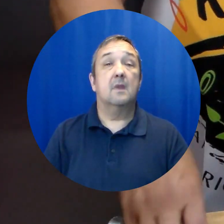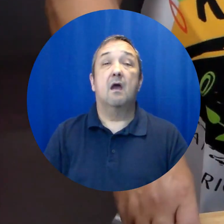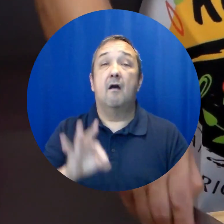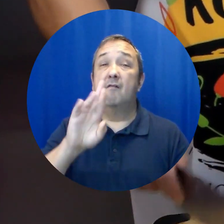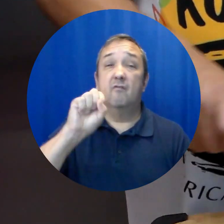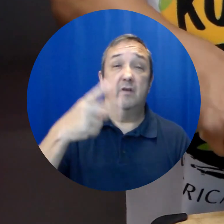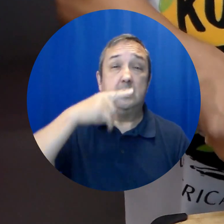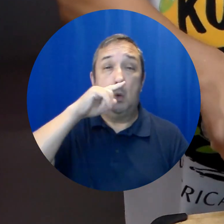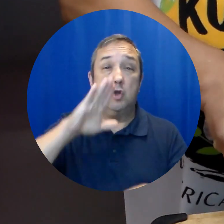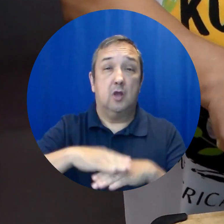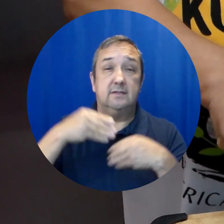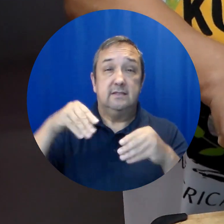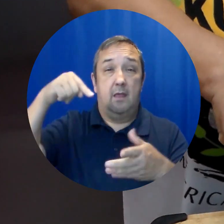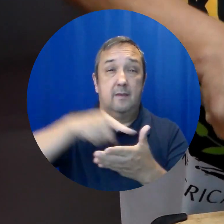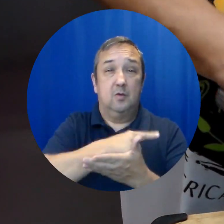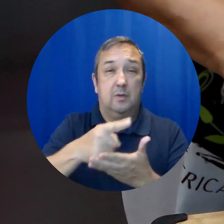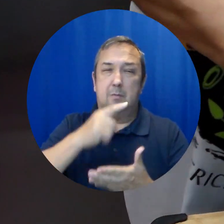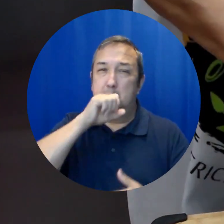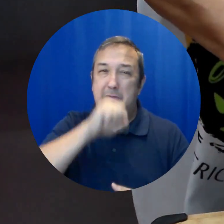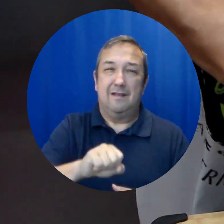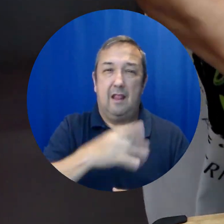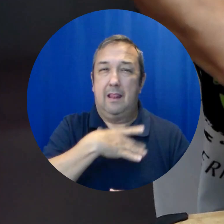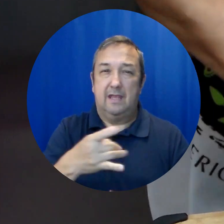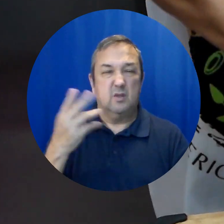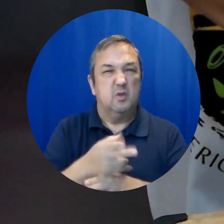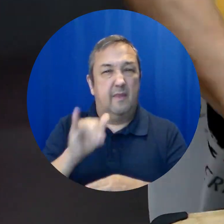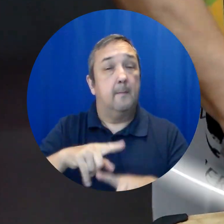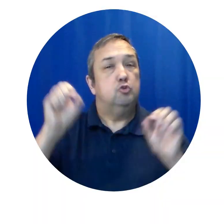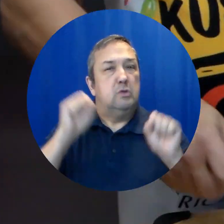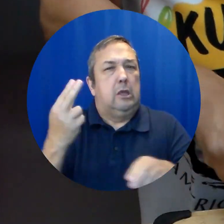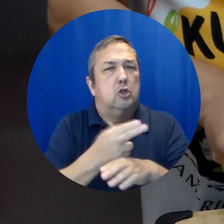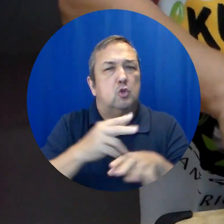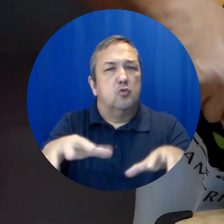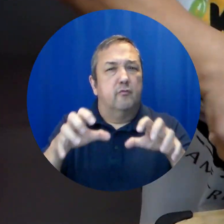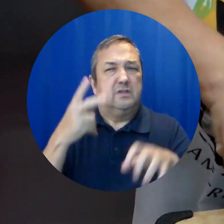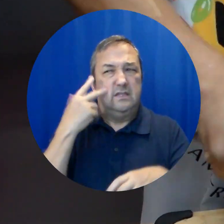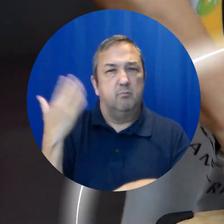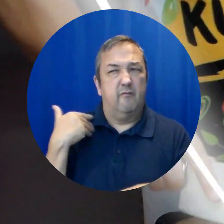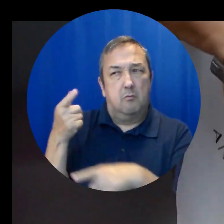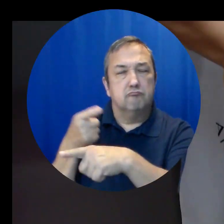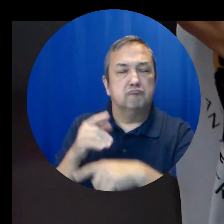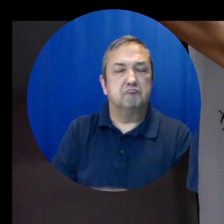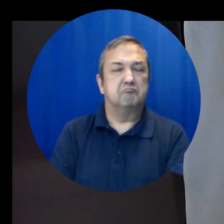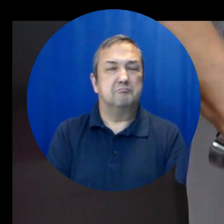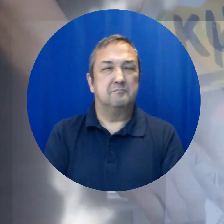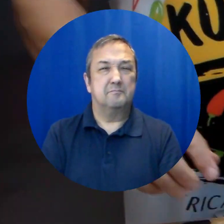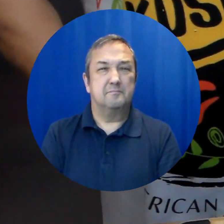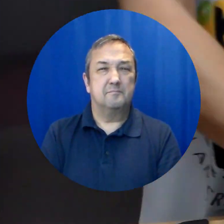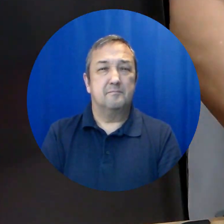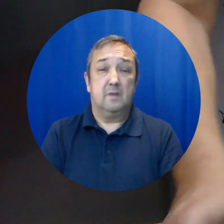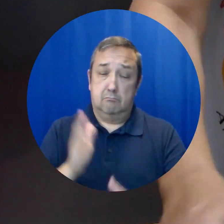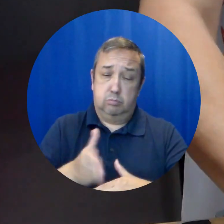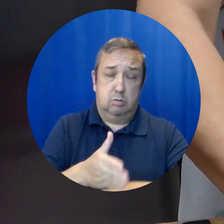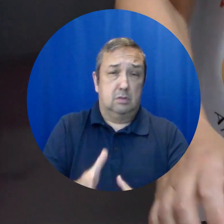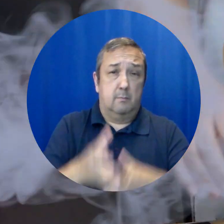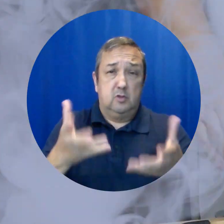Fresh corn cobs were on sale this week, so I'm using those. But in this case, you can use those frozen cobettes I see at the freezer. Just pull together as many